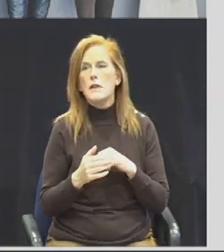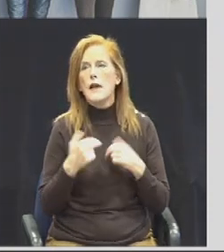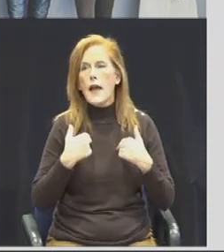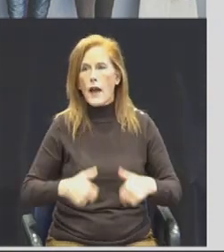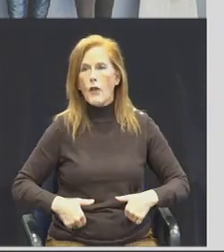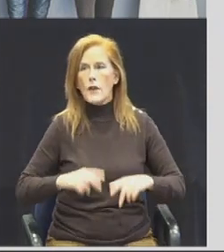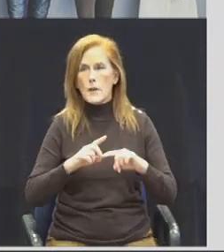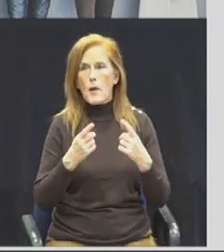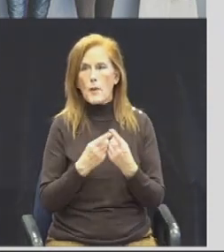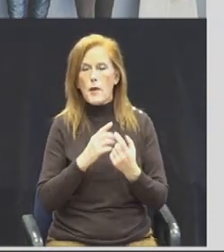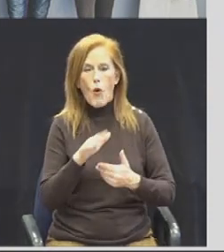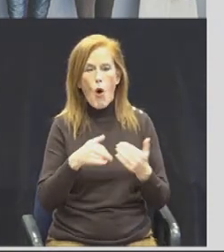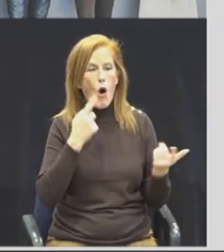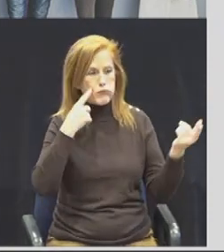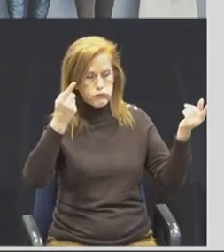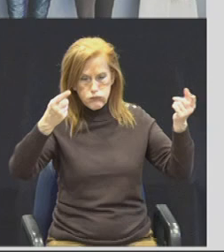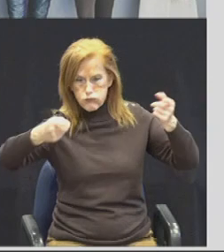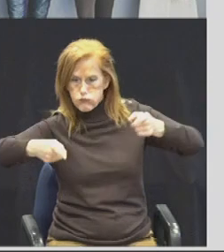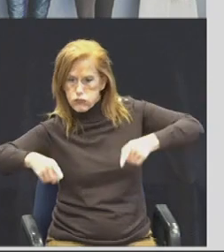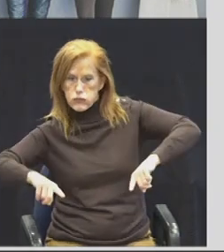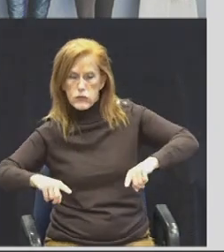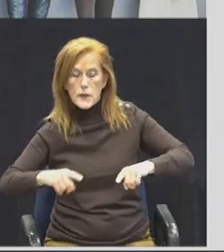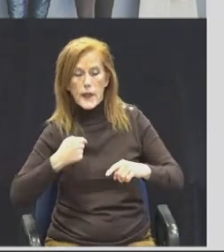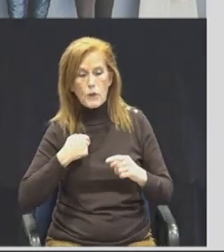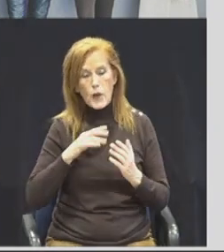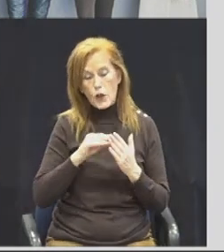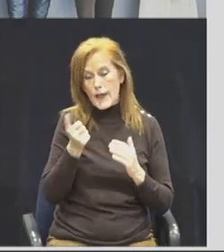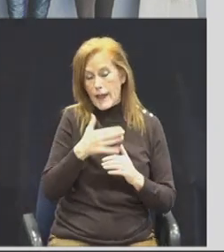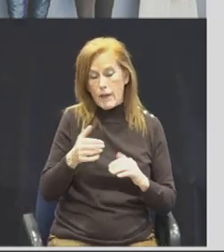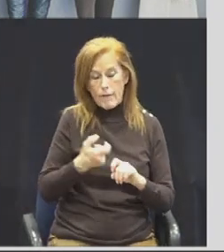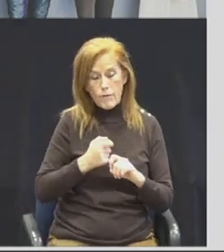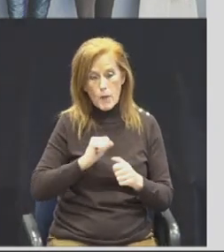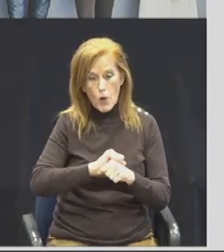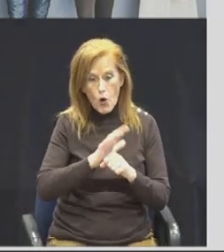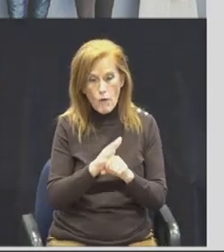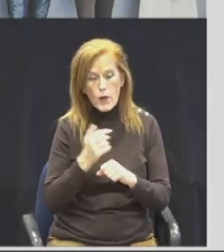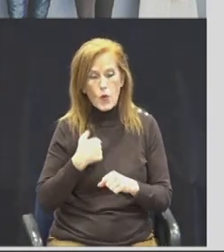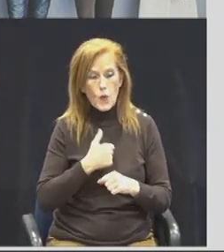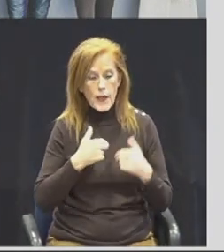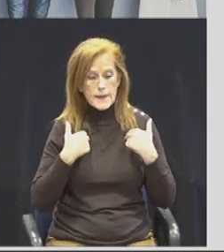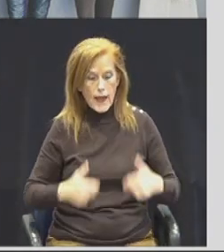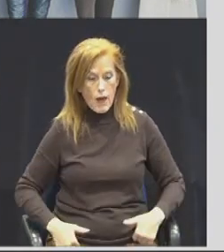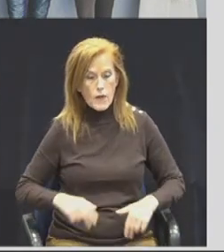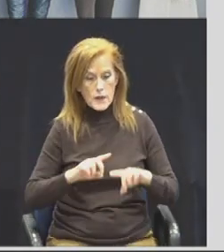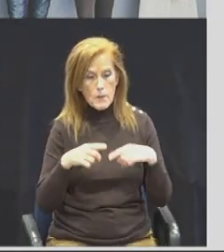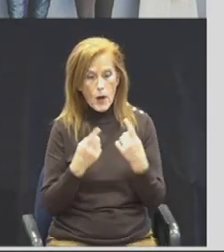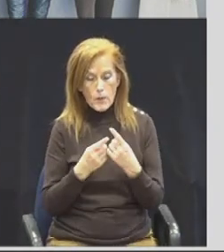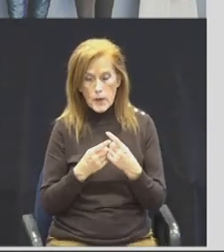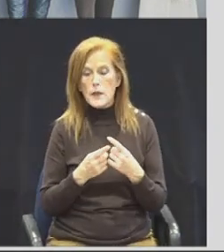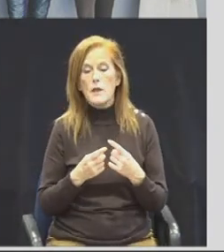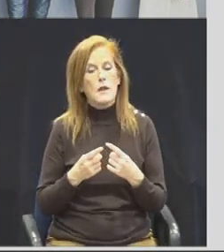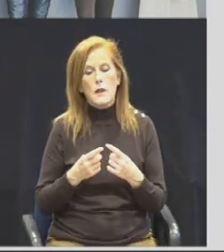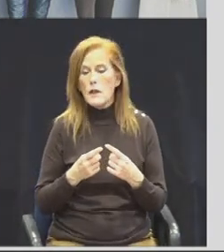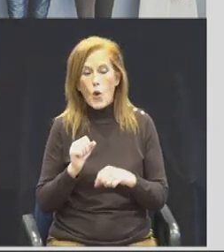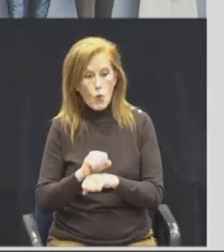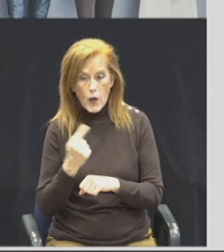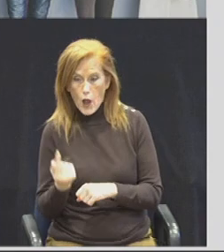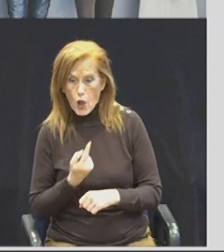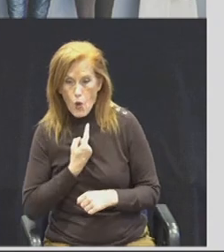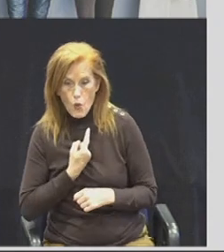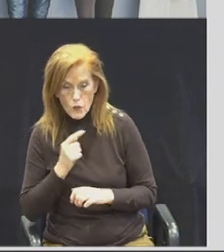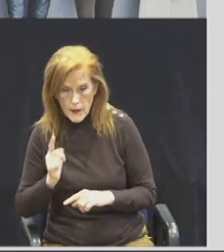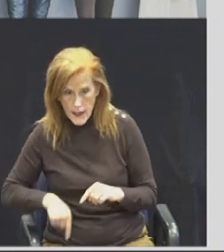are on the same page in a response. I mean, if we've learned anything from COVID, it's that we as a health department can't do what we do alone, and